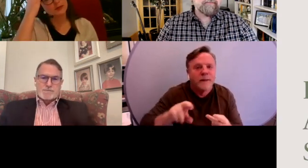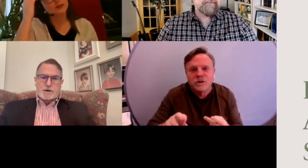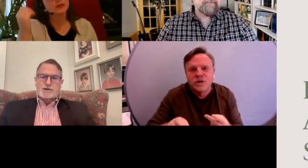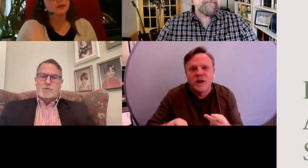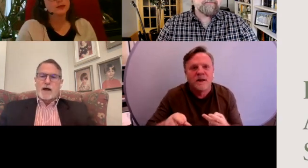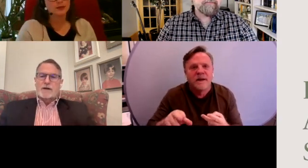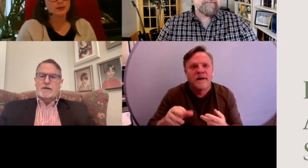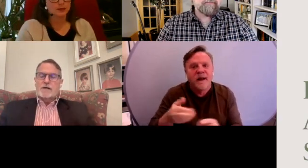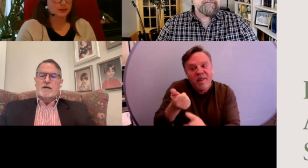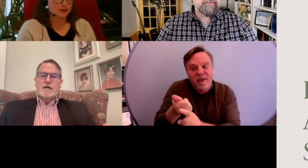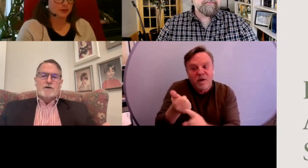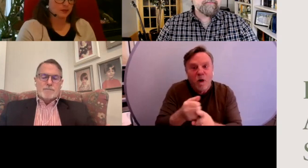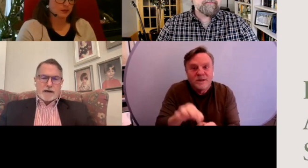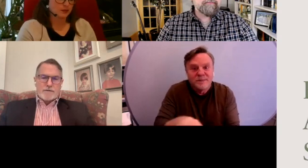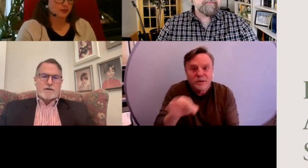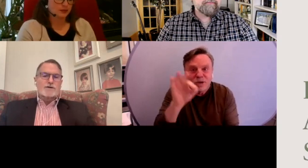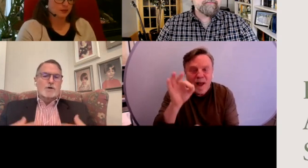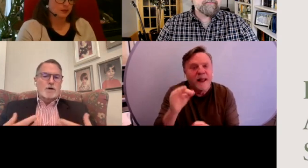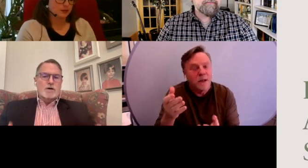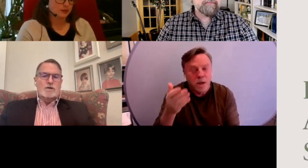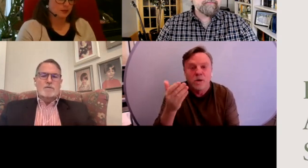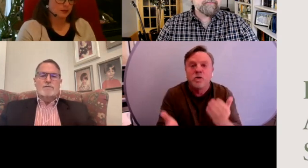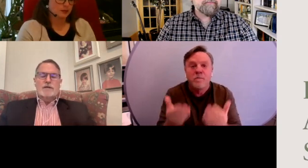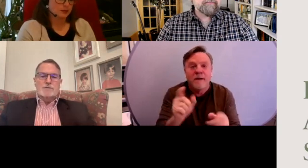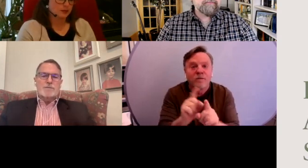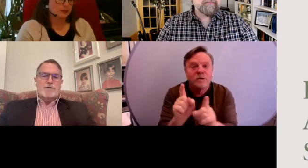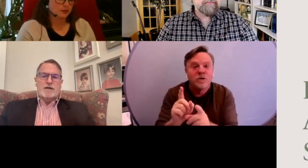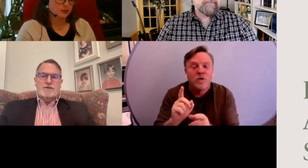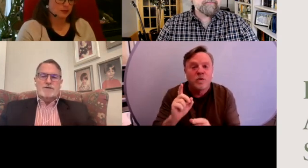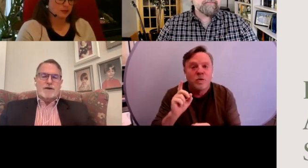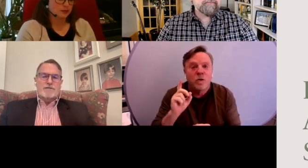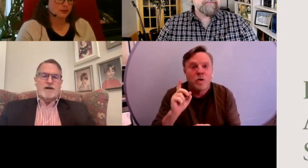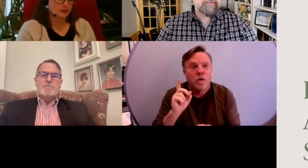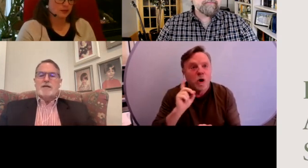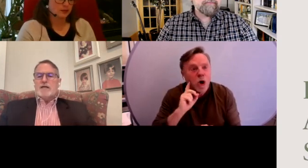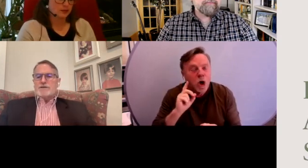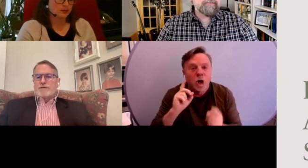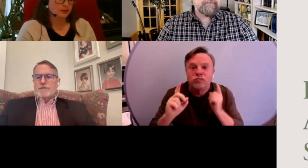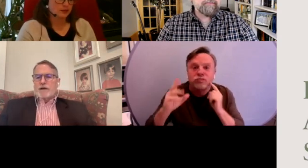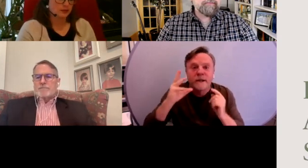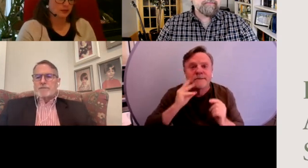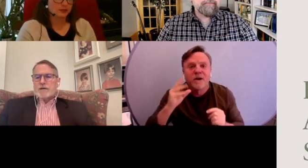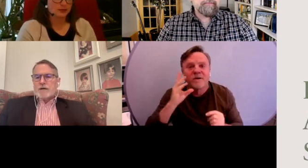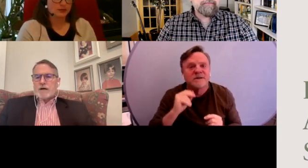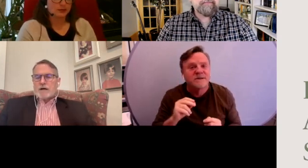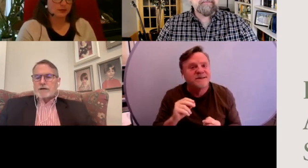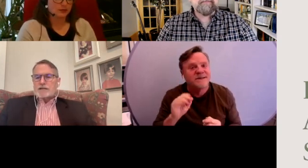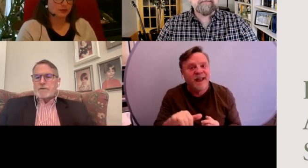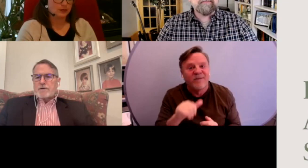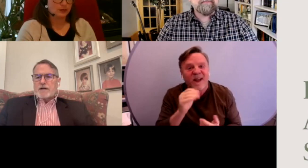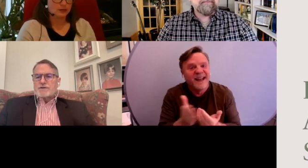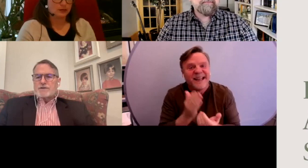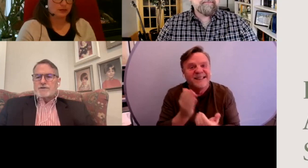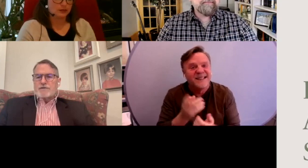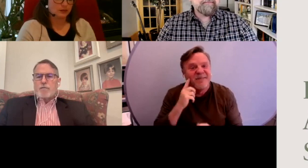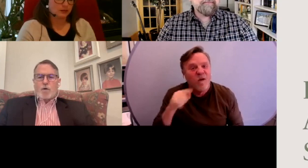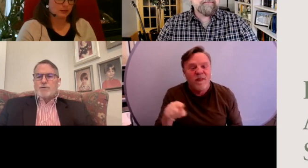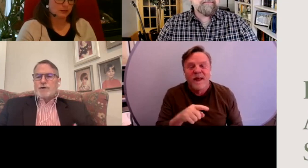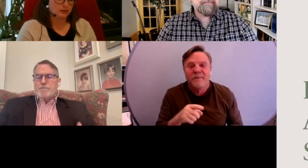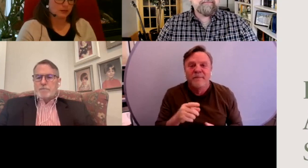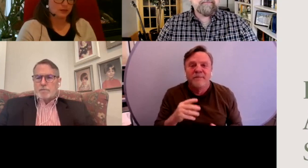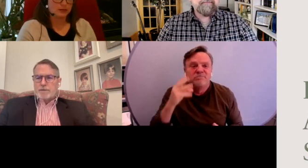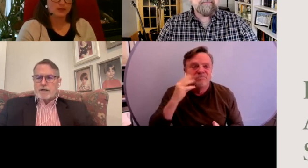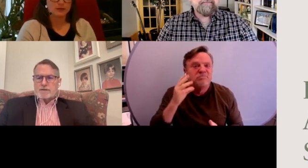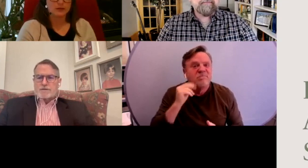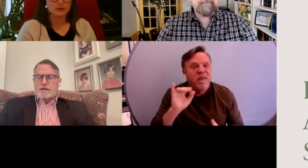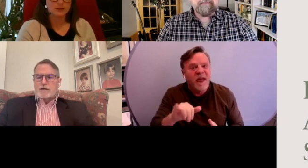own spirituality, you may have also heard experiences that have not been easy for them. Experiences that have